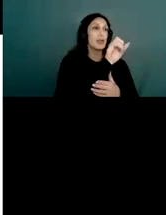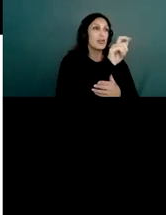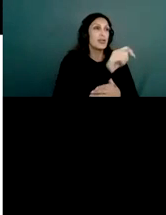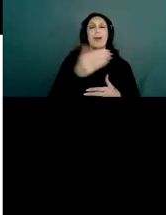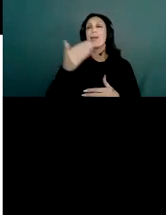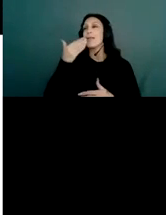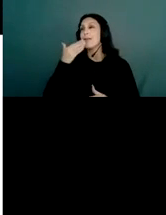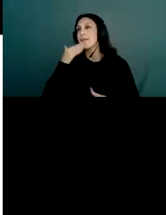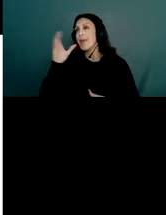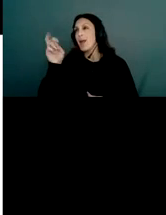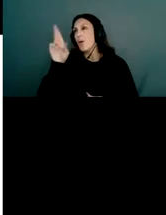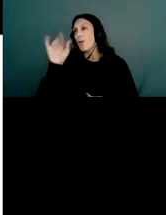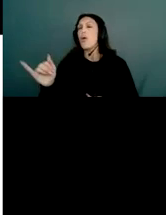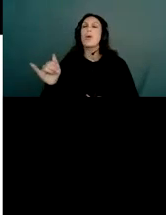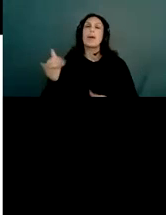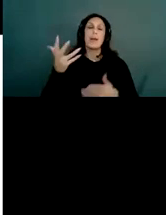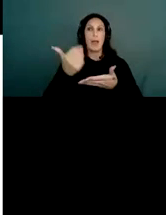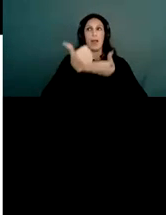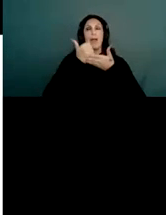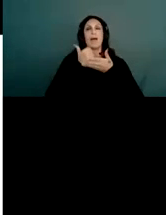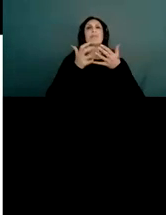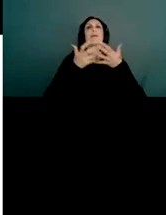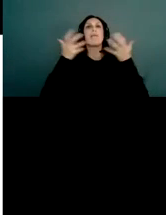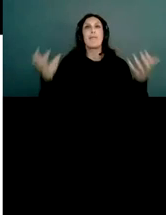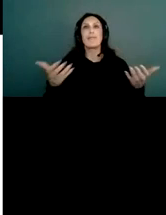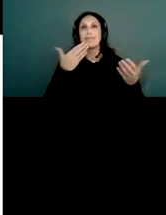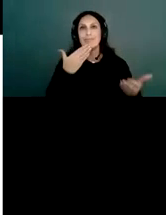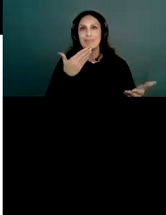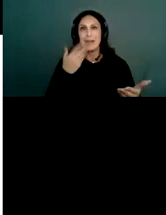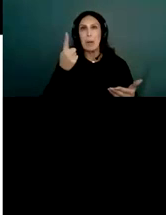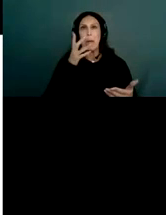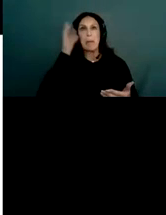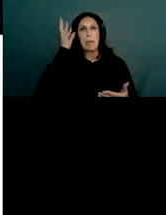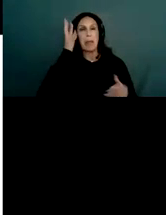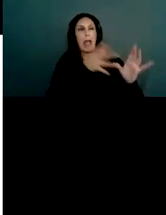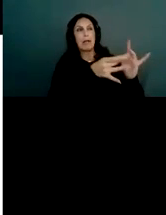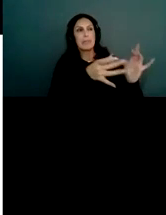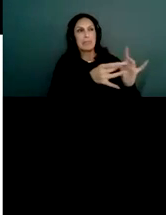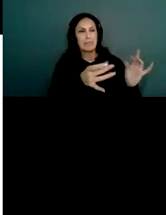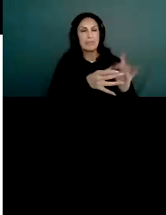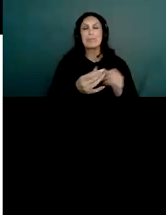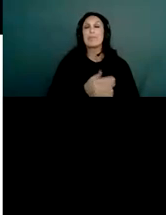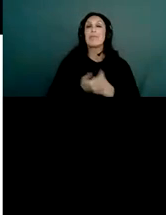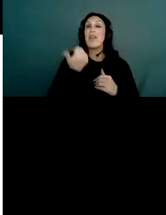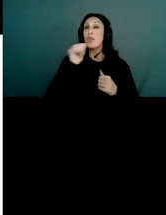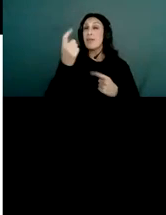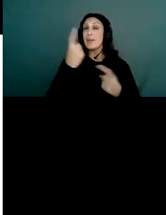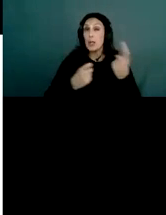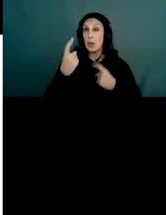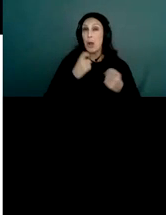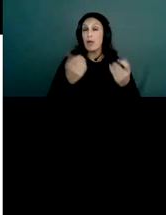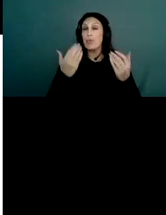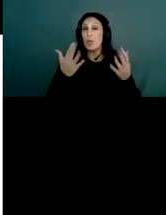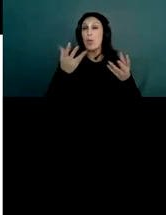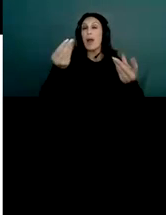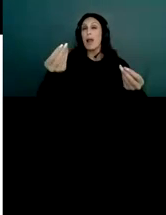very helpful for our families. And if you do have any questions, please go ahead and let us